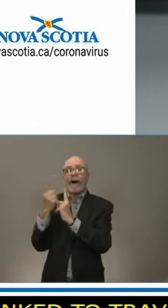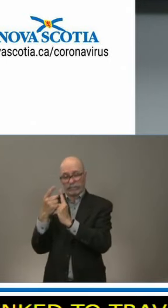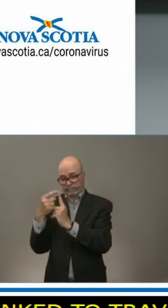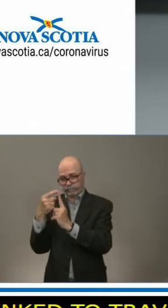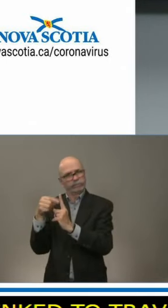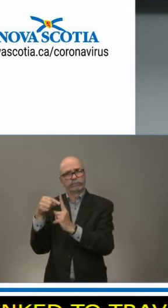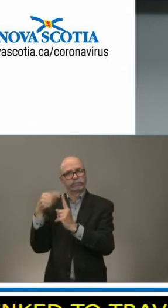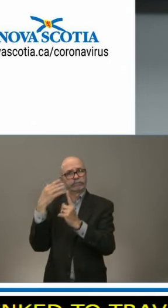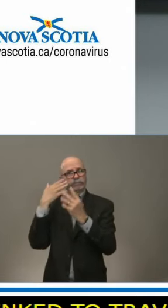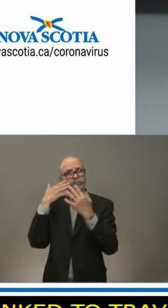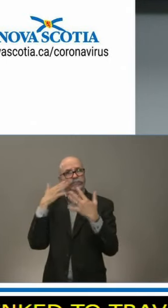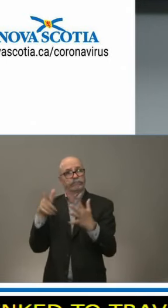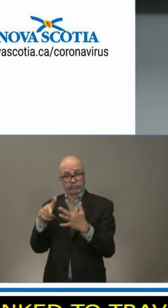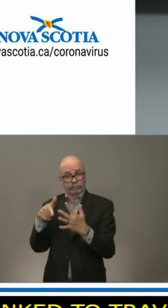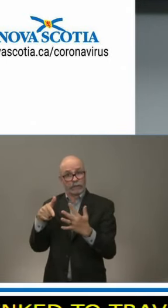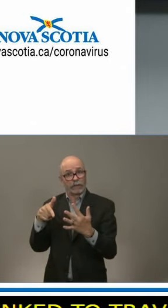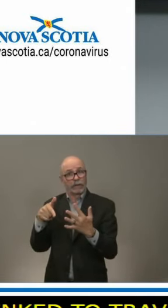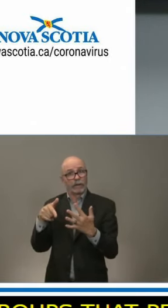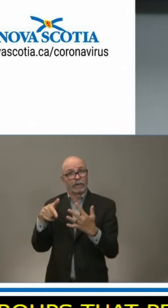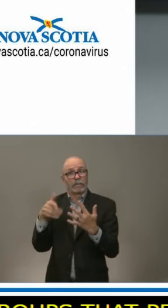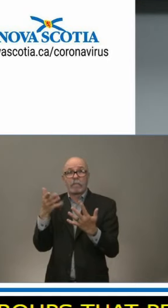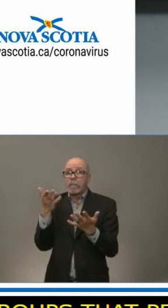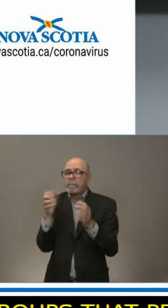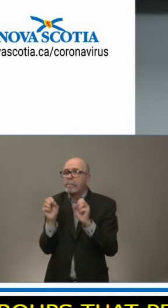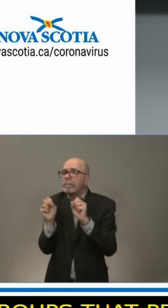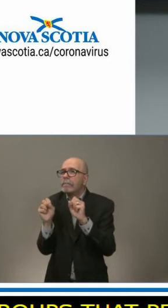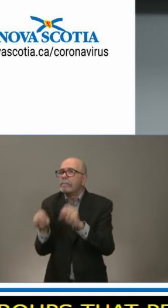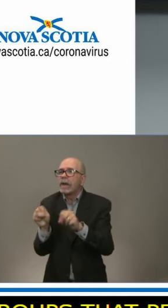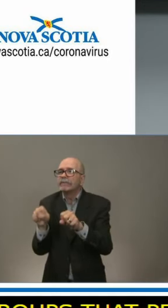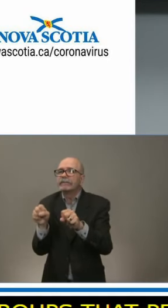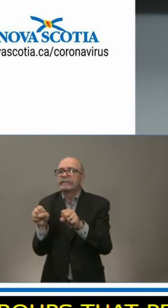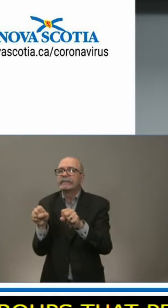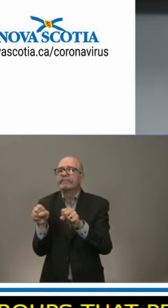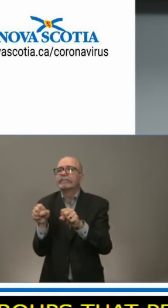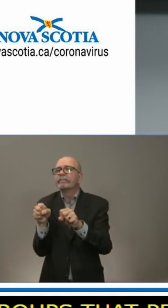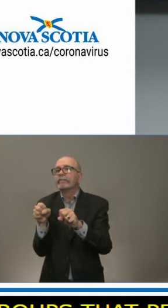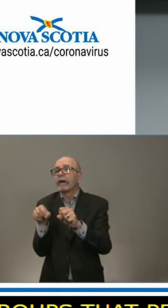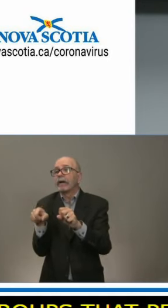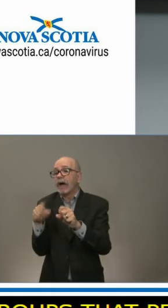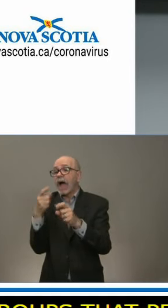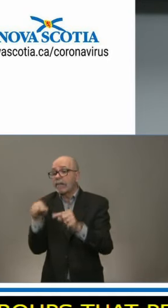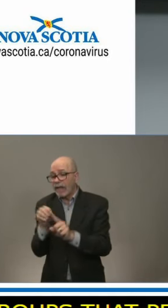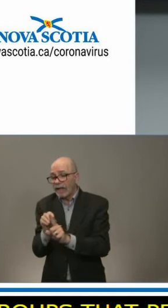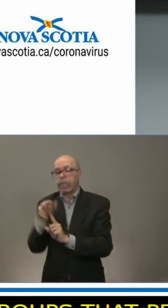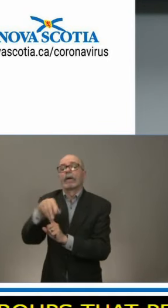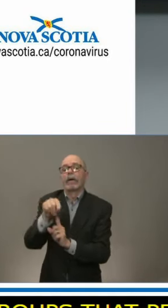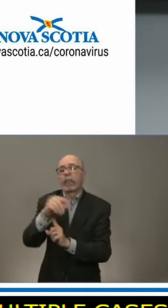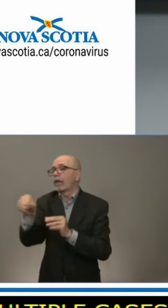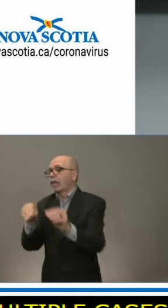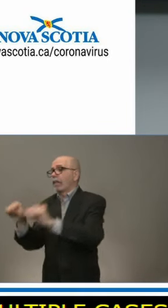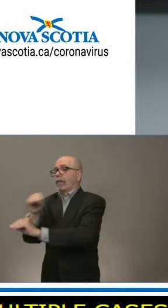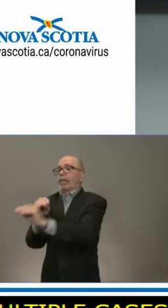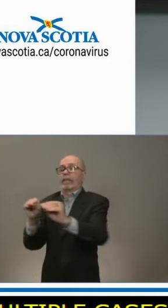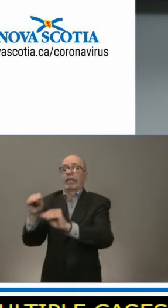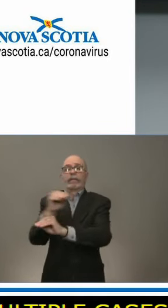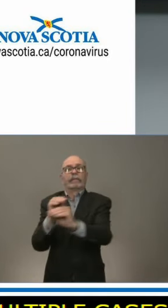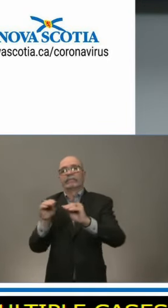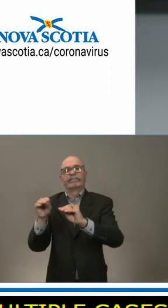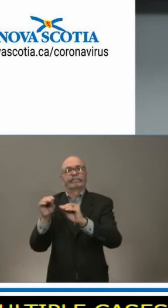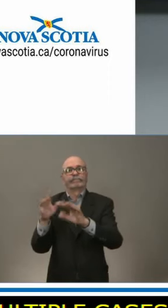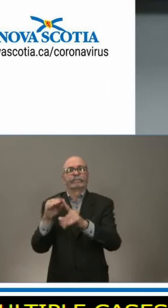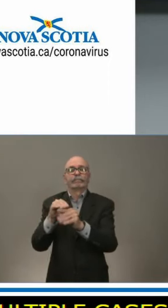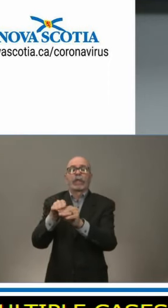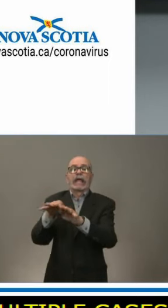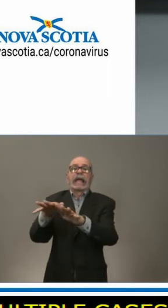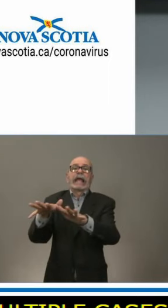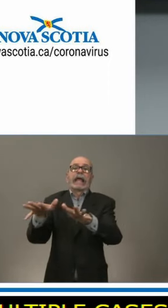that originally the virus got inserted into that group and from somewhere that must have come from the